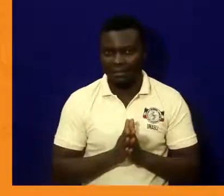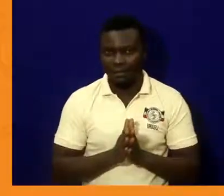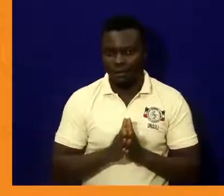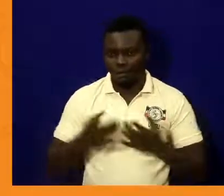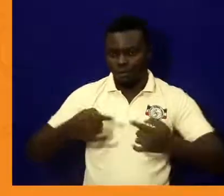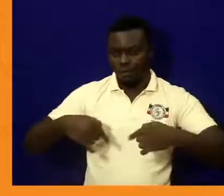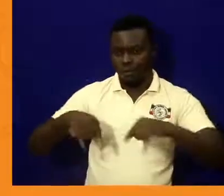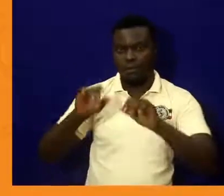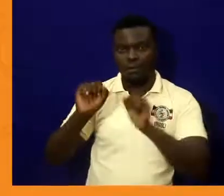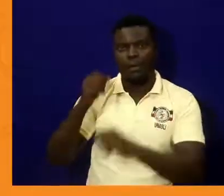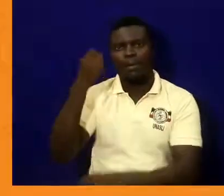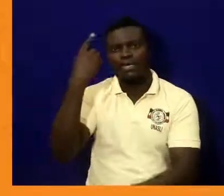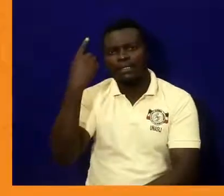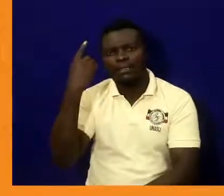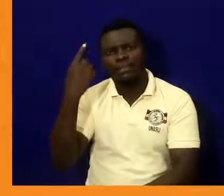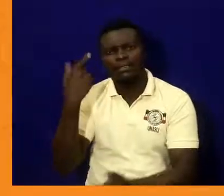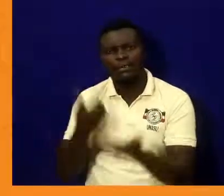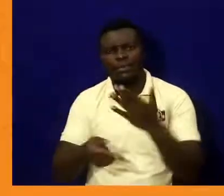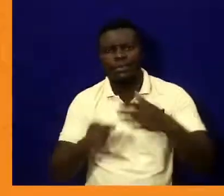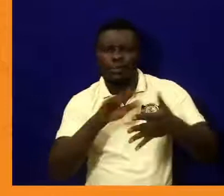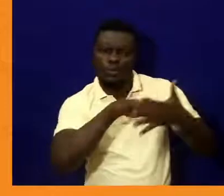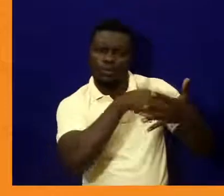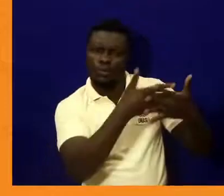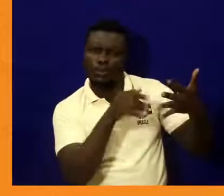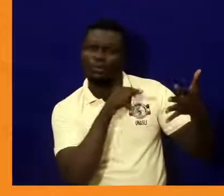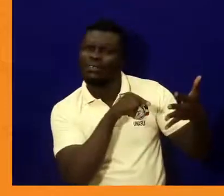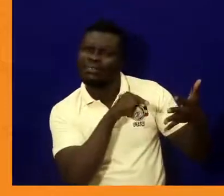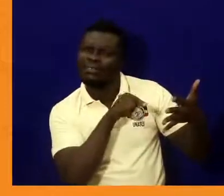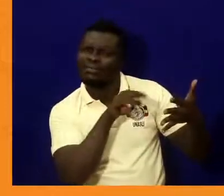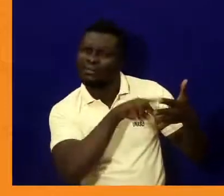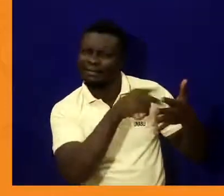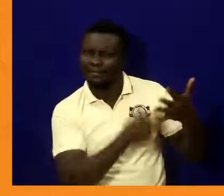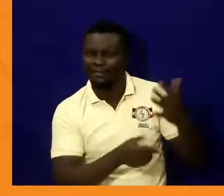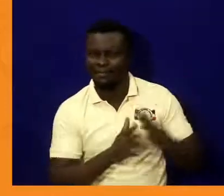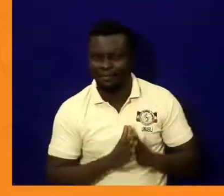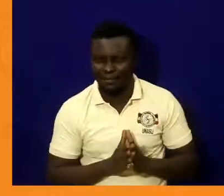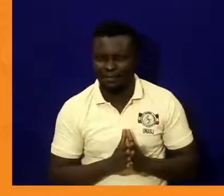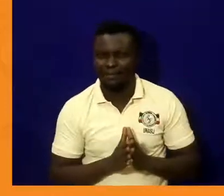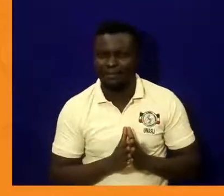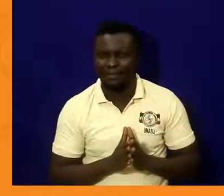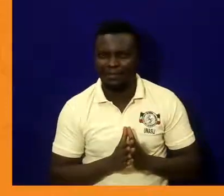we shall understand what the periodic table is.